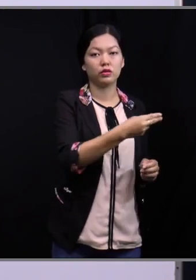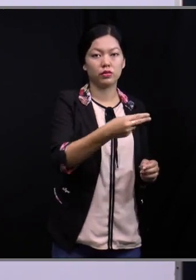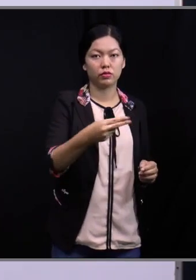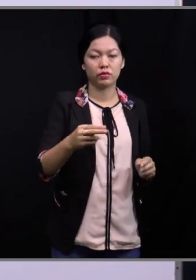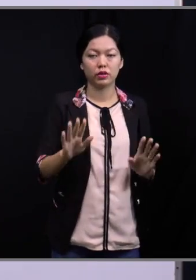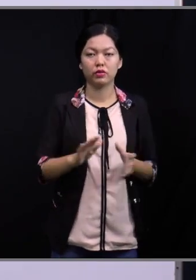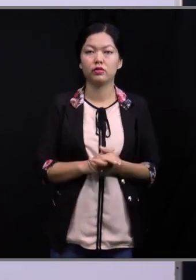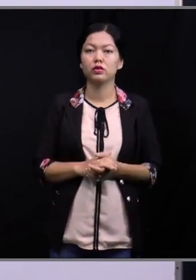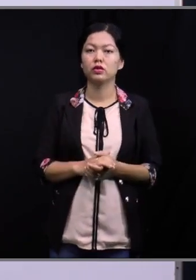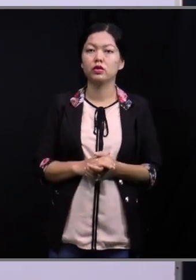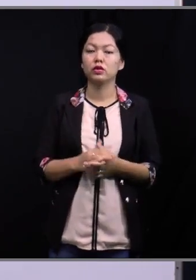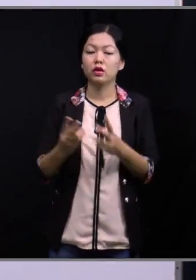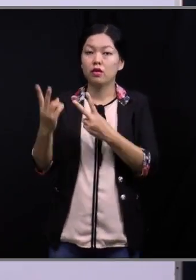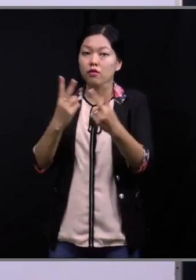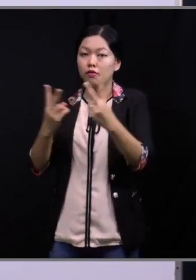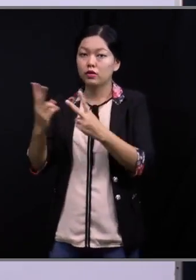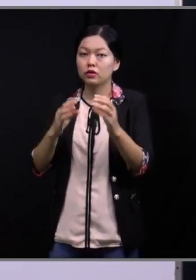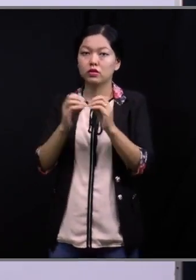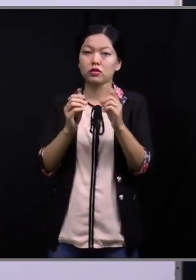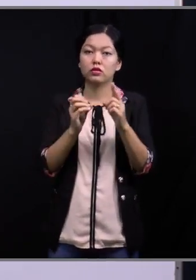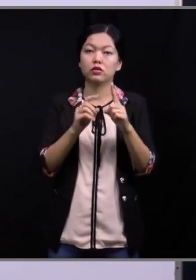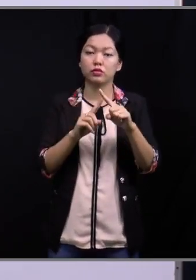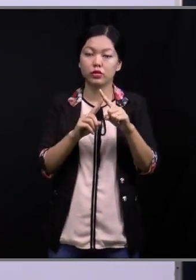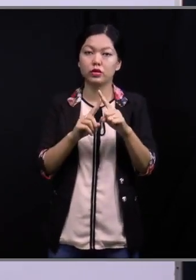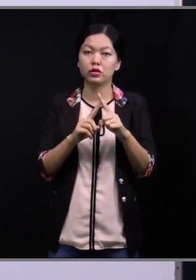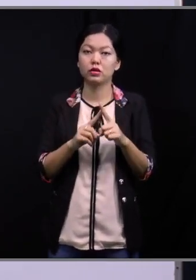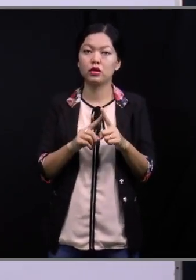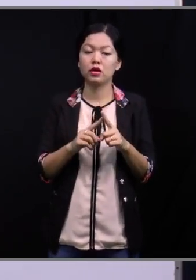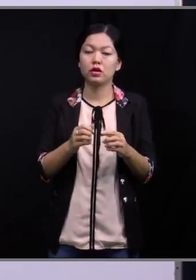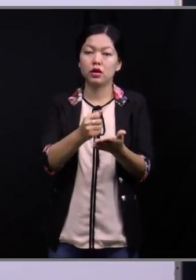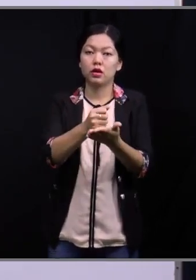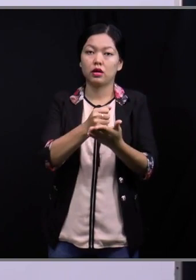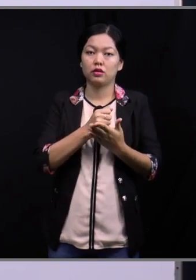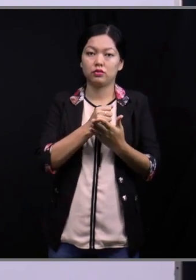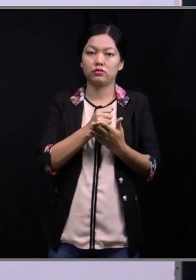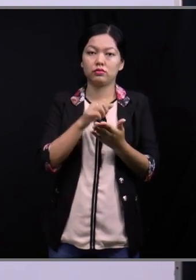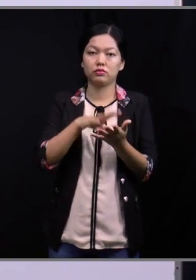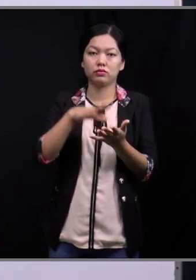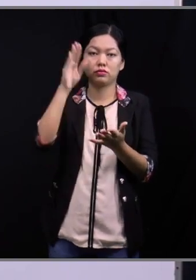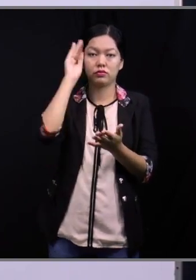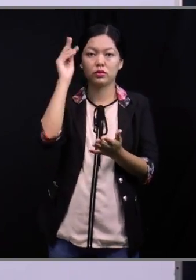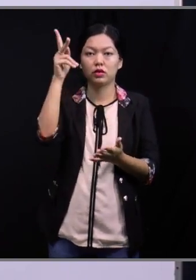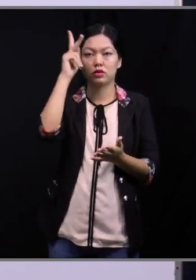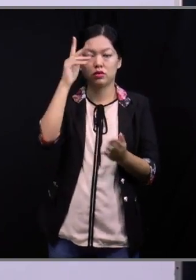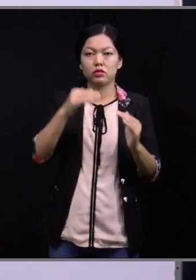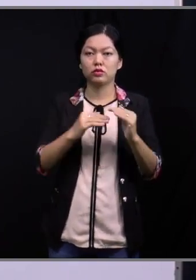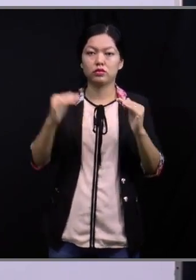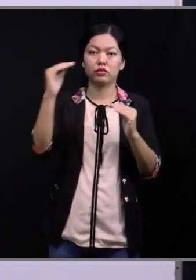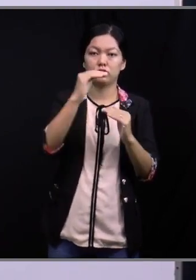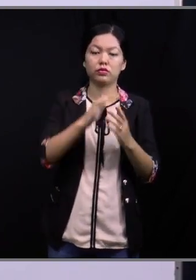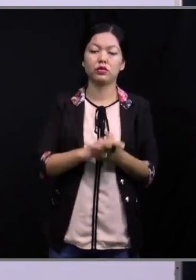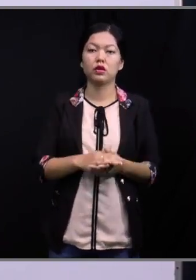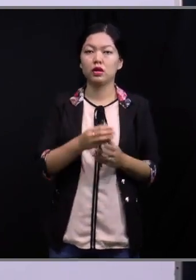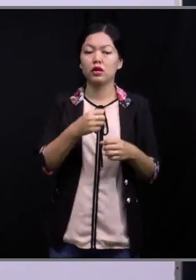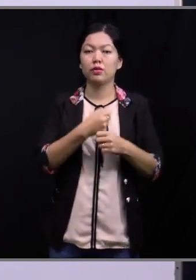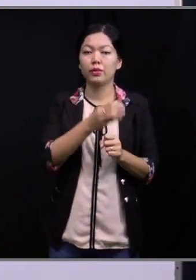visiting a botanical garden can give not only for leisure but also give us they are of educational importance, where we can identify and